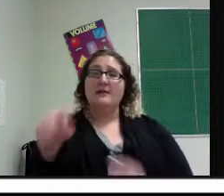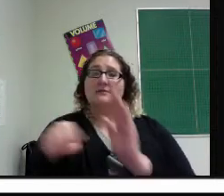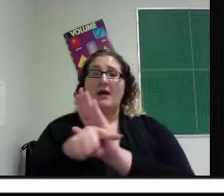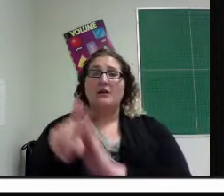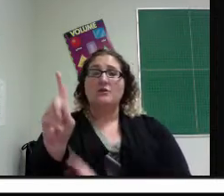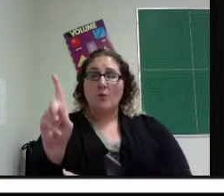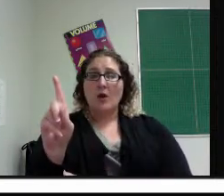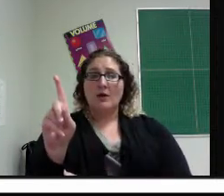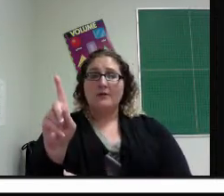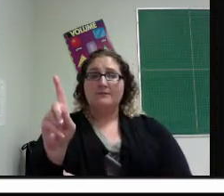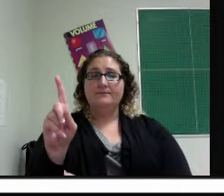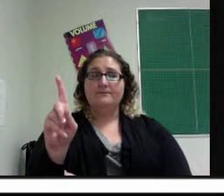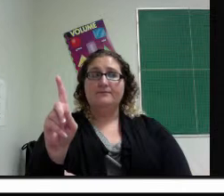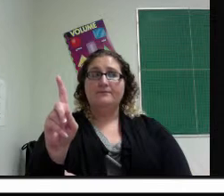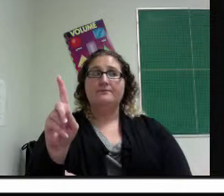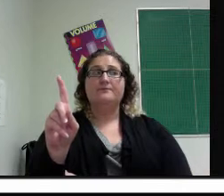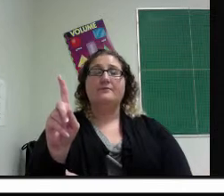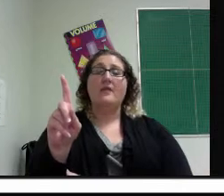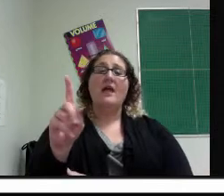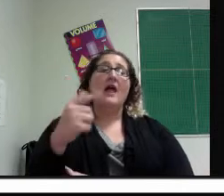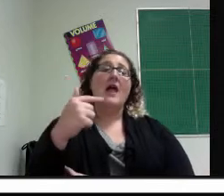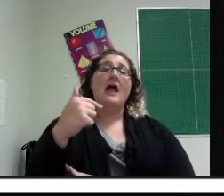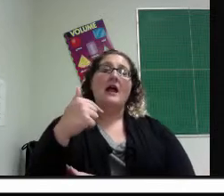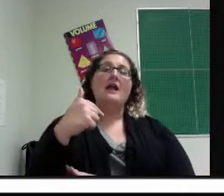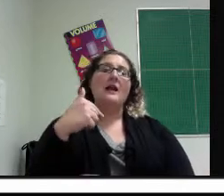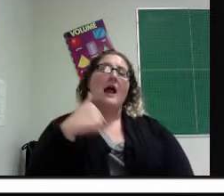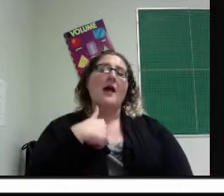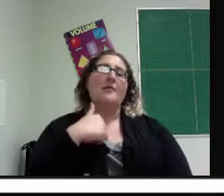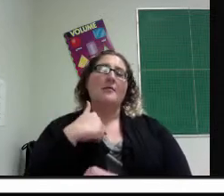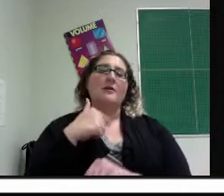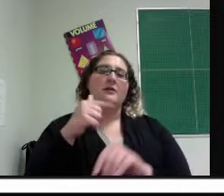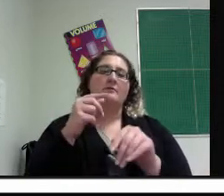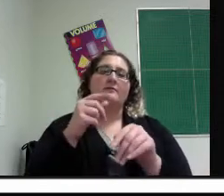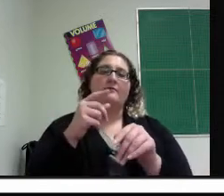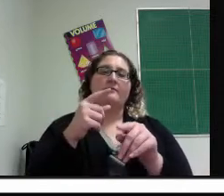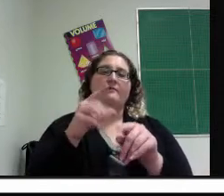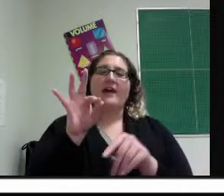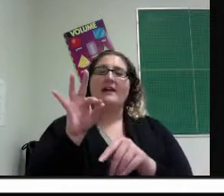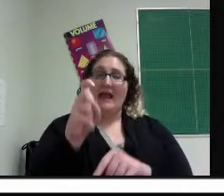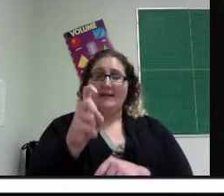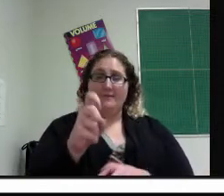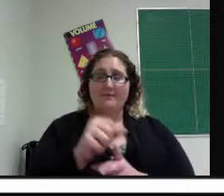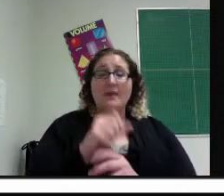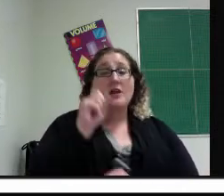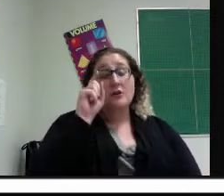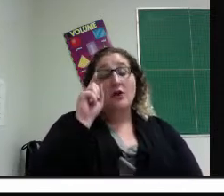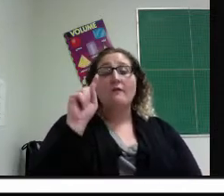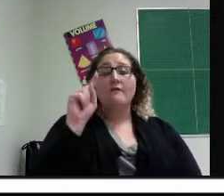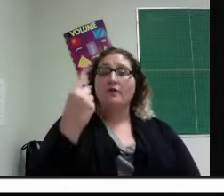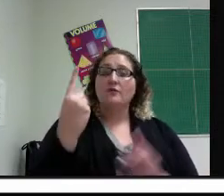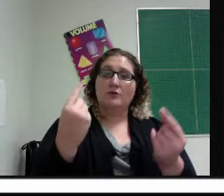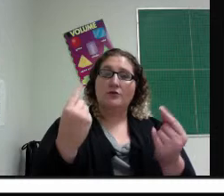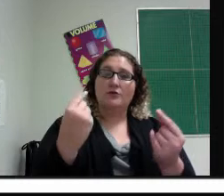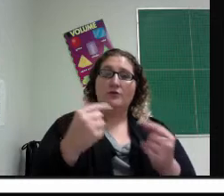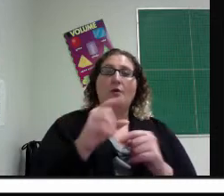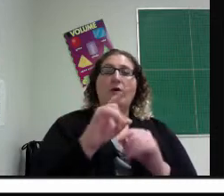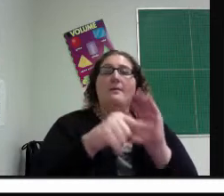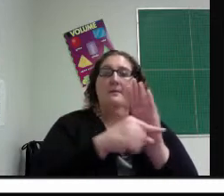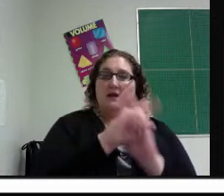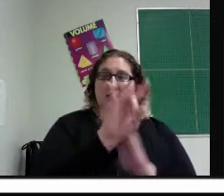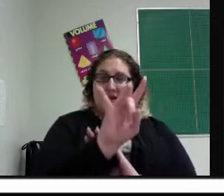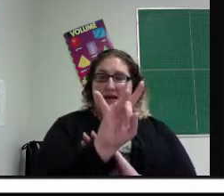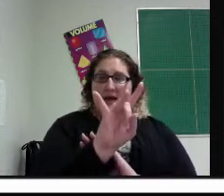minus 1. And I'm going to use algebra to solve for x. So the first thing I want to do is subtract 8x from both